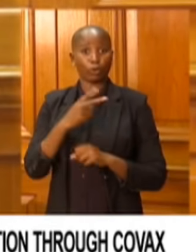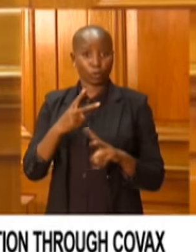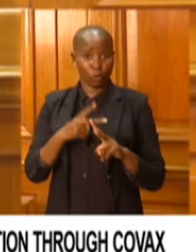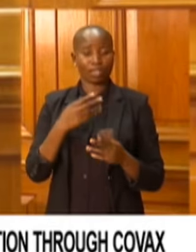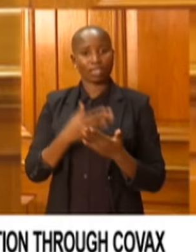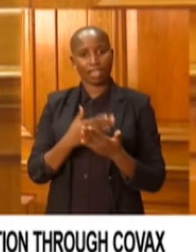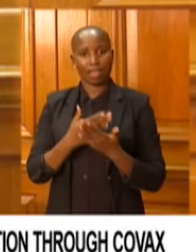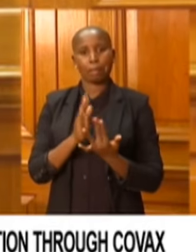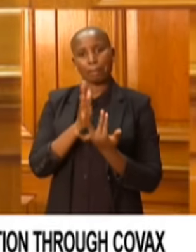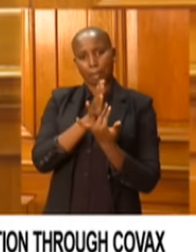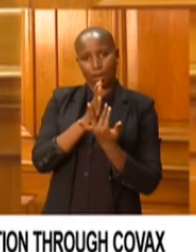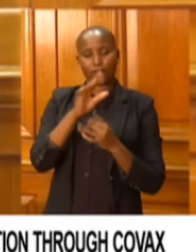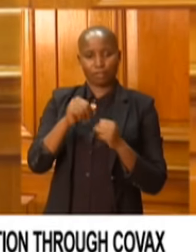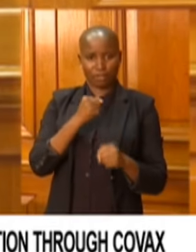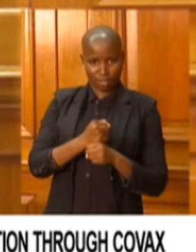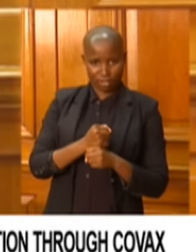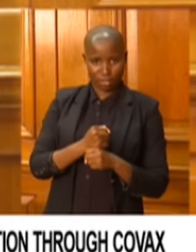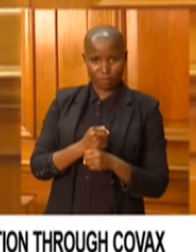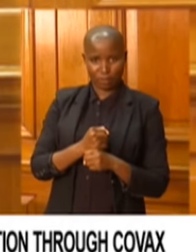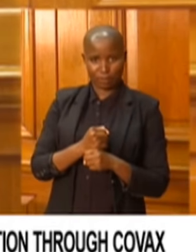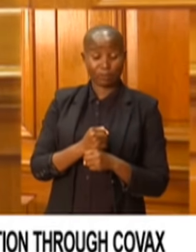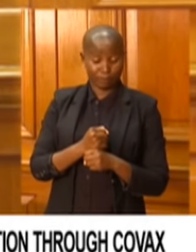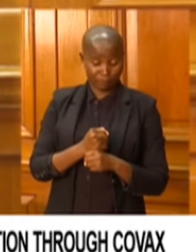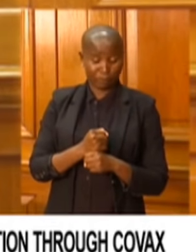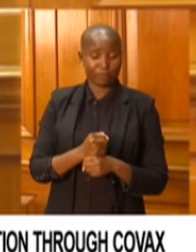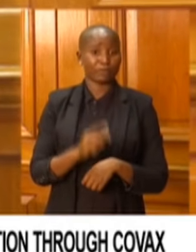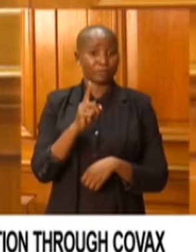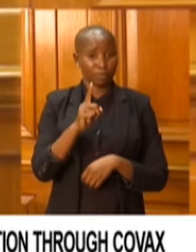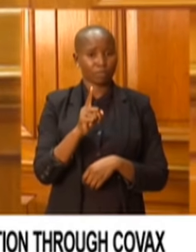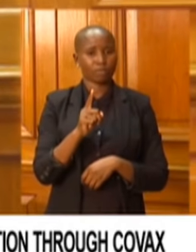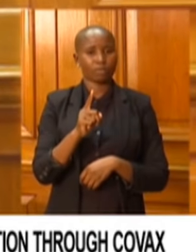year. We will make further